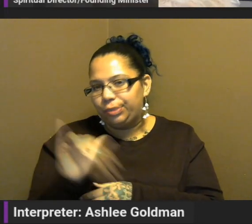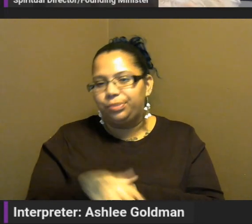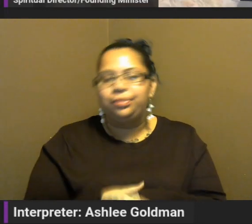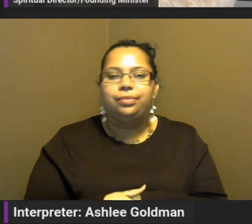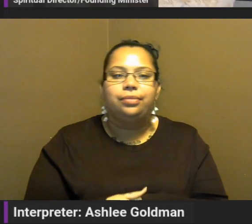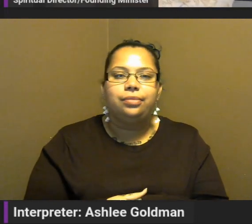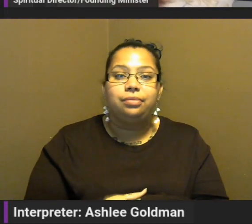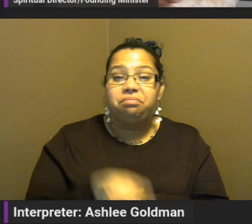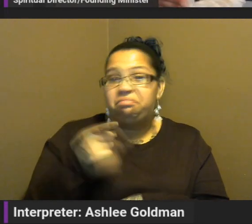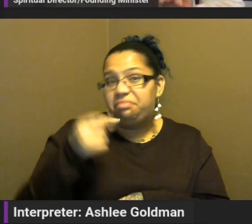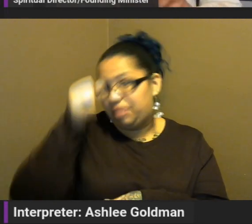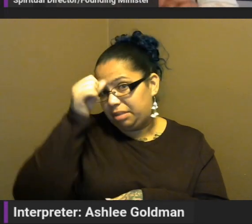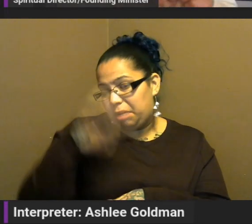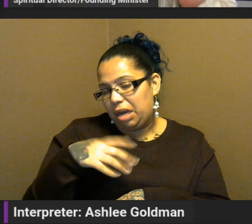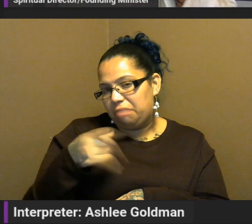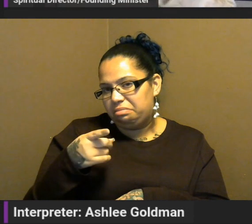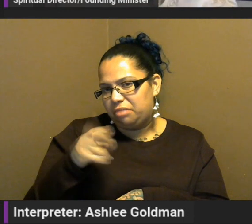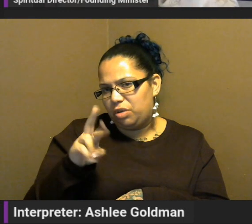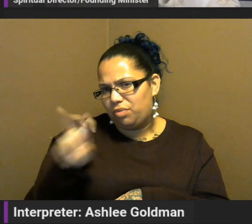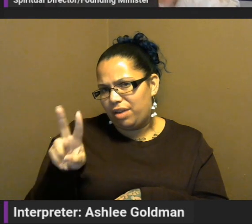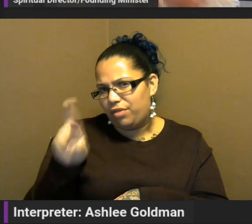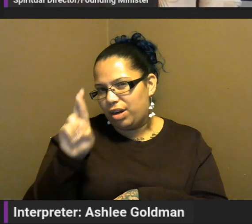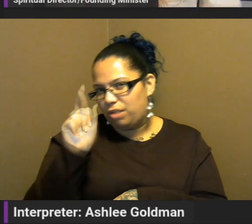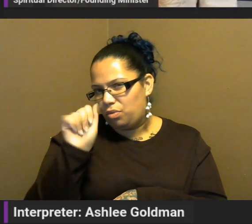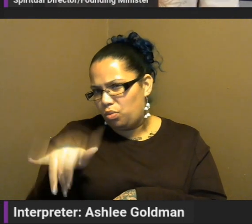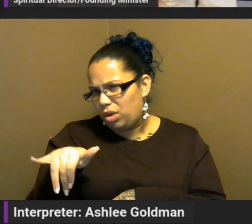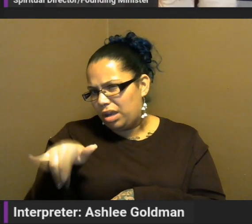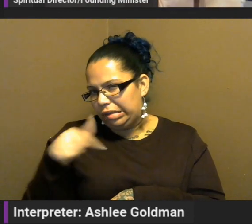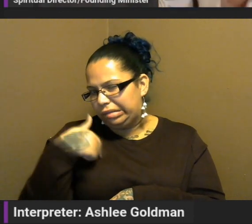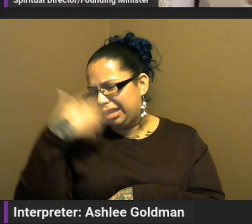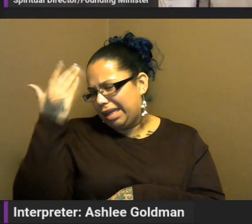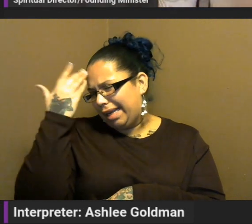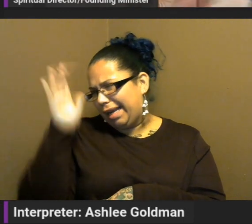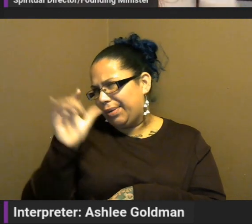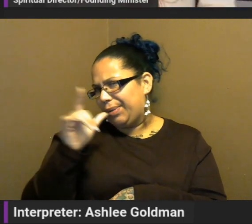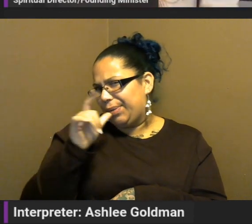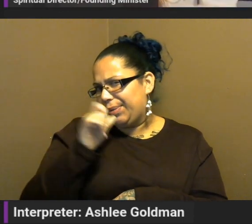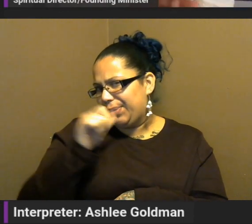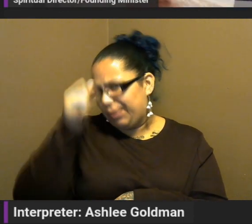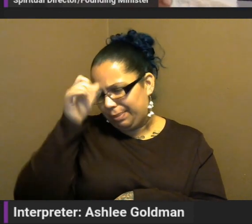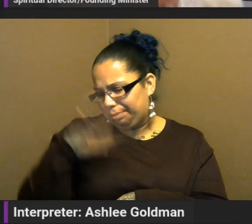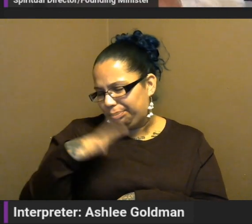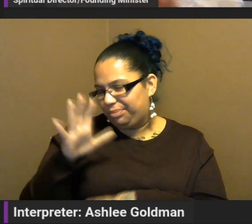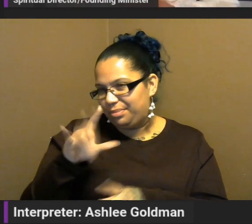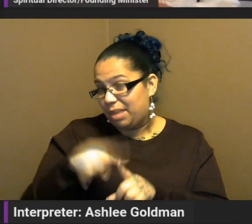This guy, what's his name? Reverend Ray, I'm not sure who he is, but he says,